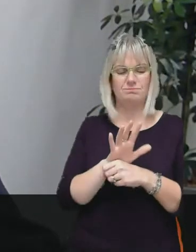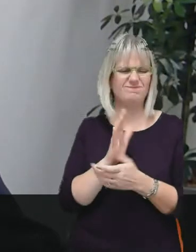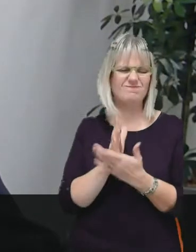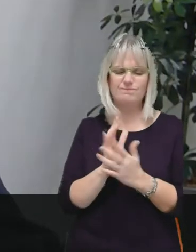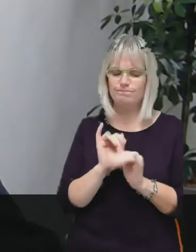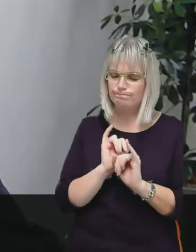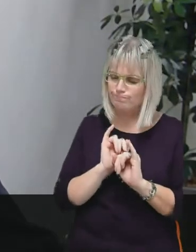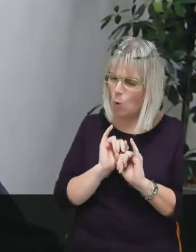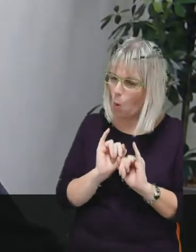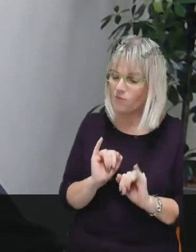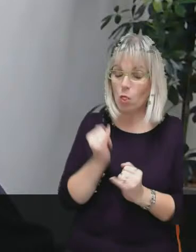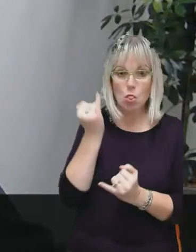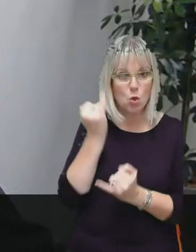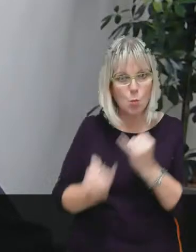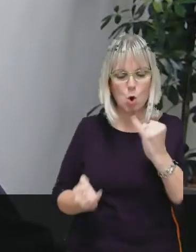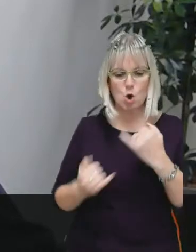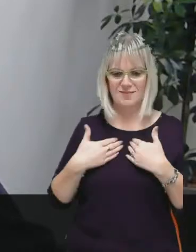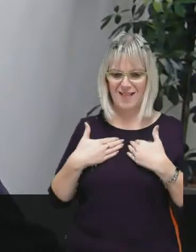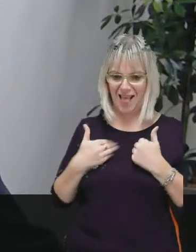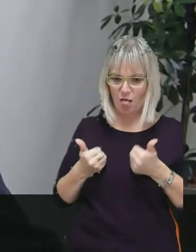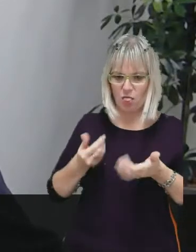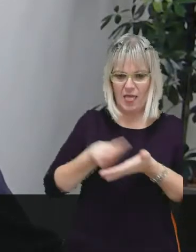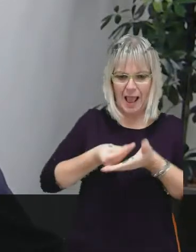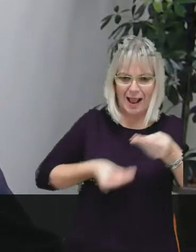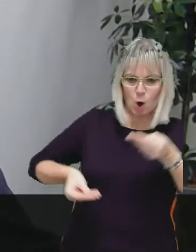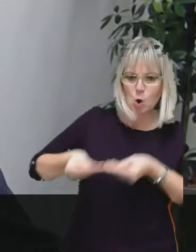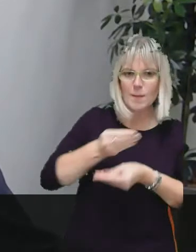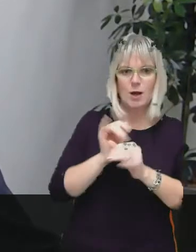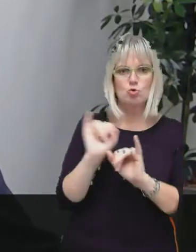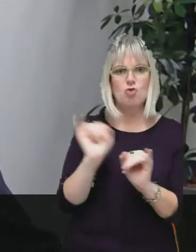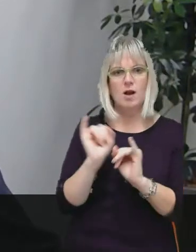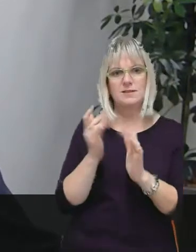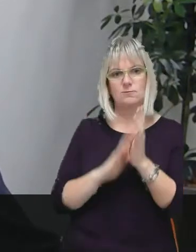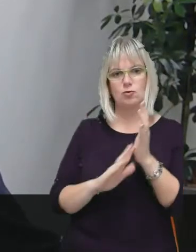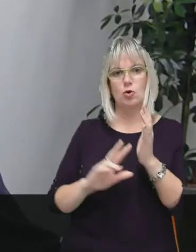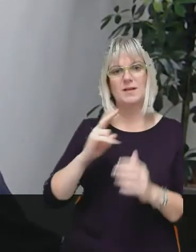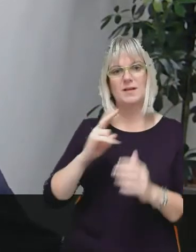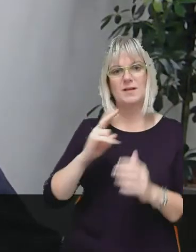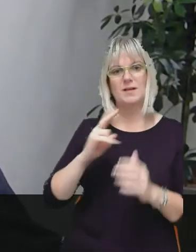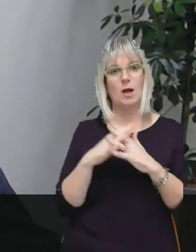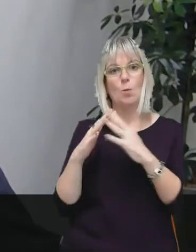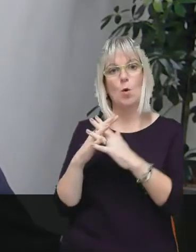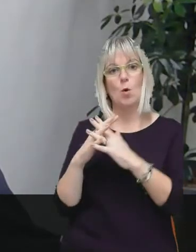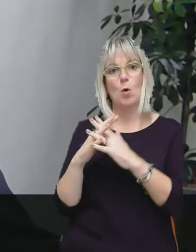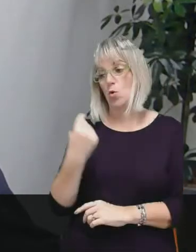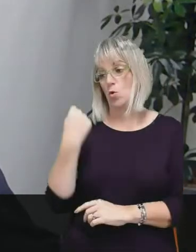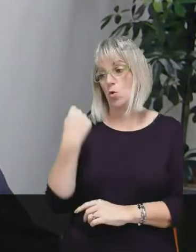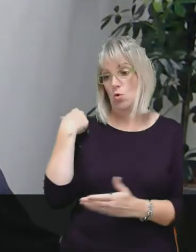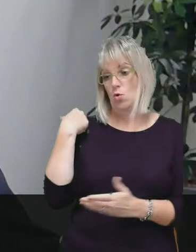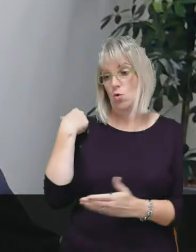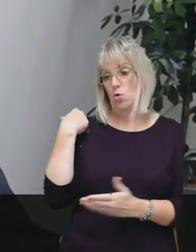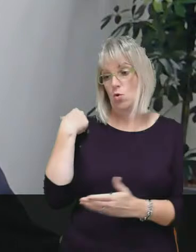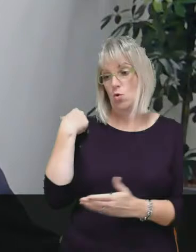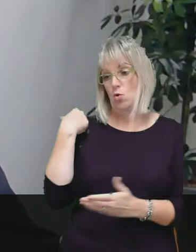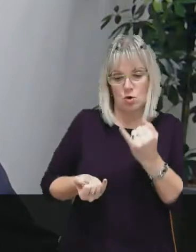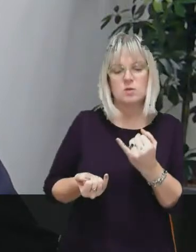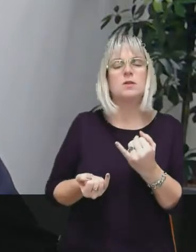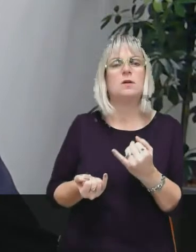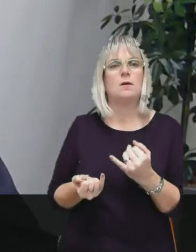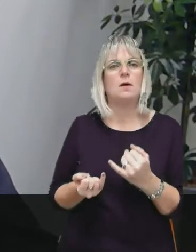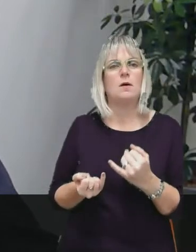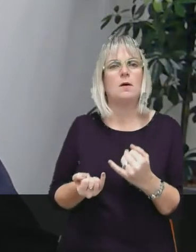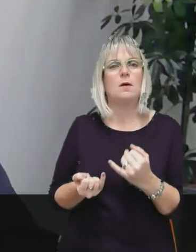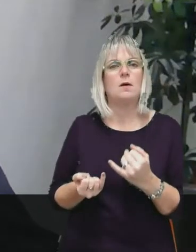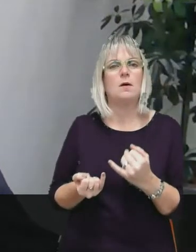social crisis our city has faced since the Second World War, this is an opportunity that can't afford to be